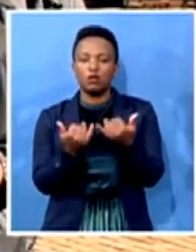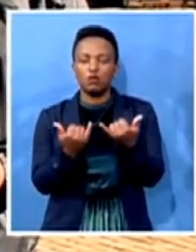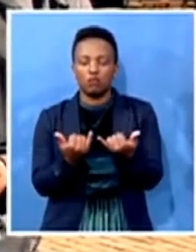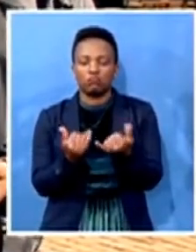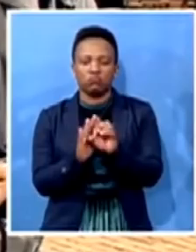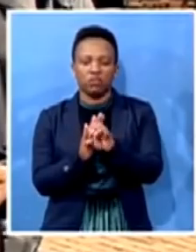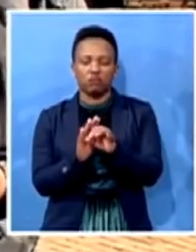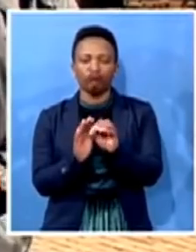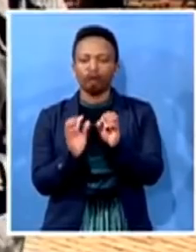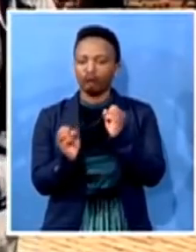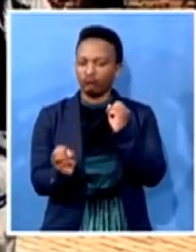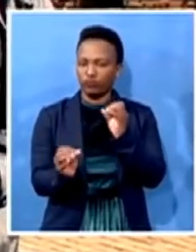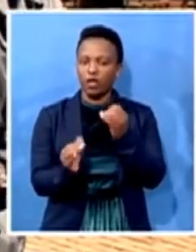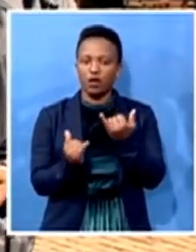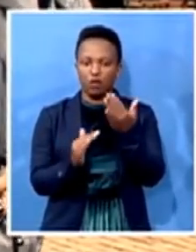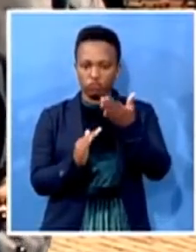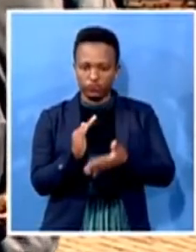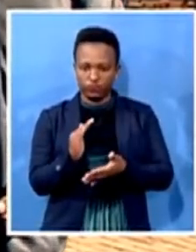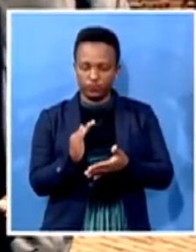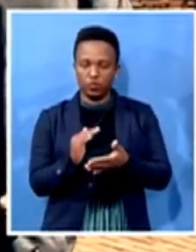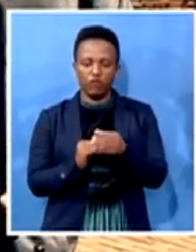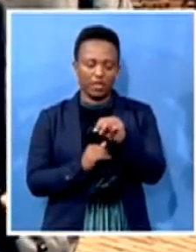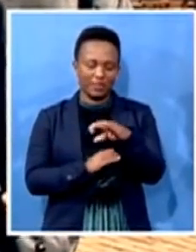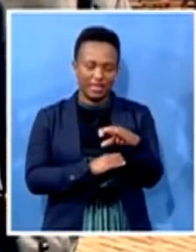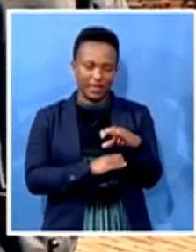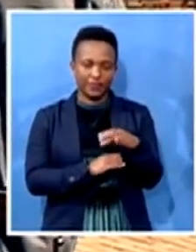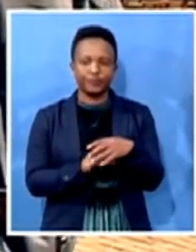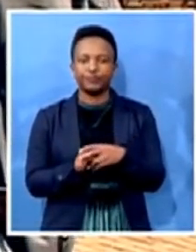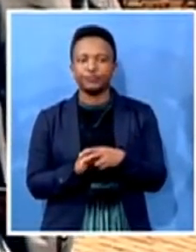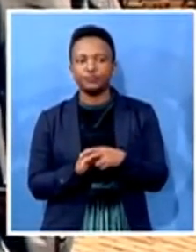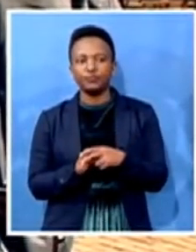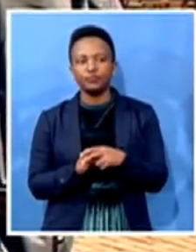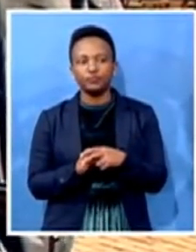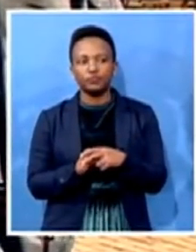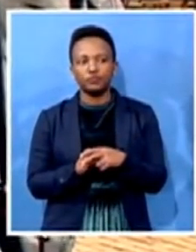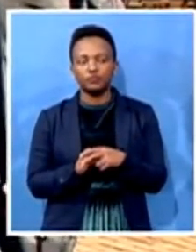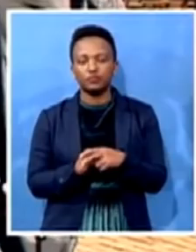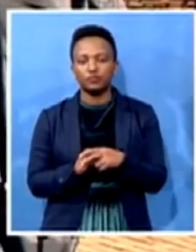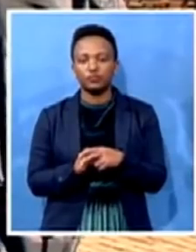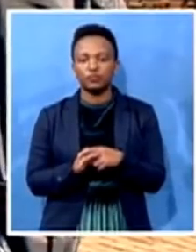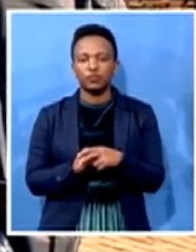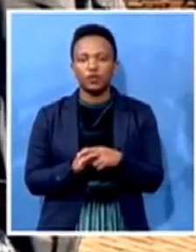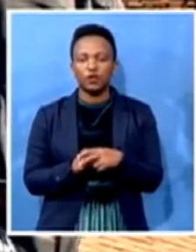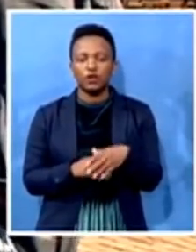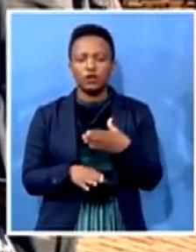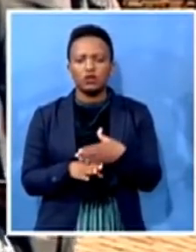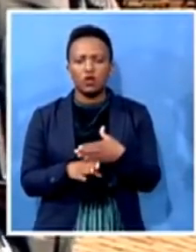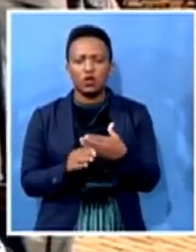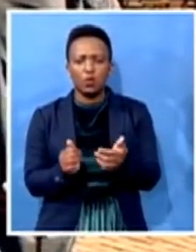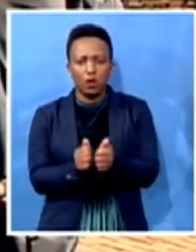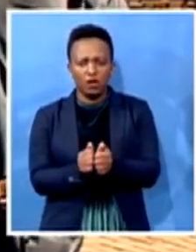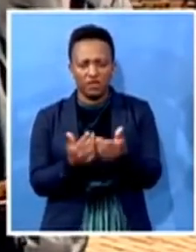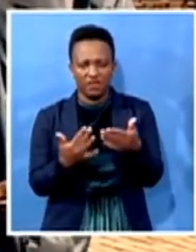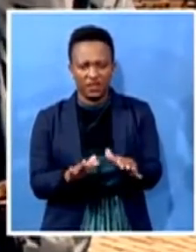allow, there's a colleague who has agreed, generously so, to come and be able to speak to